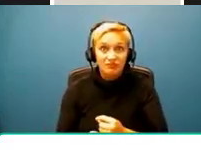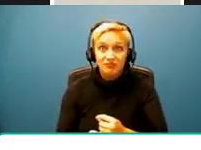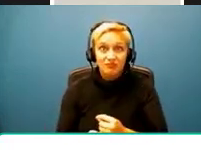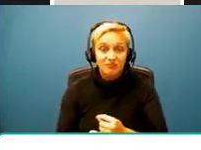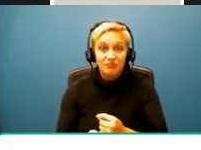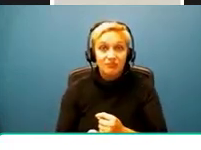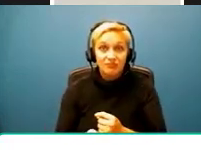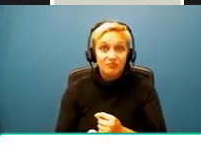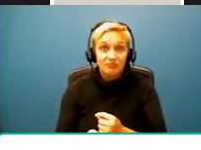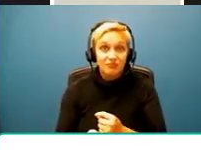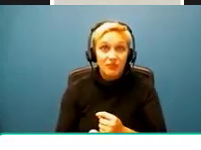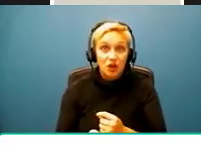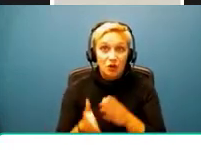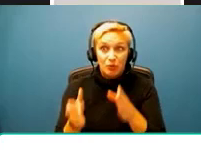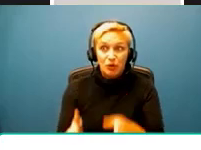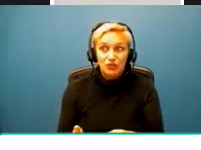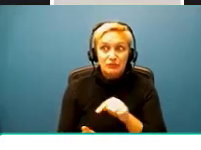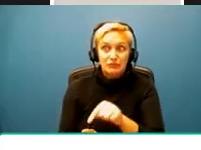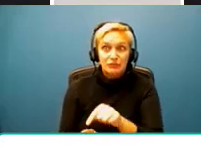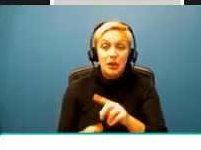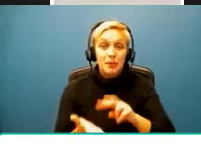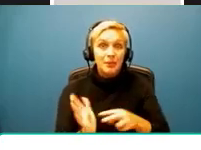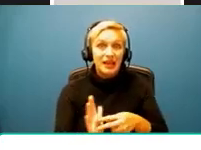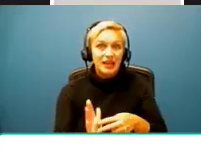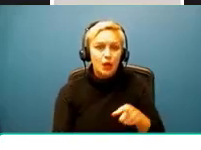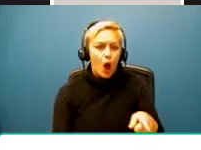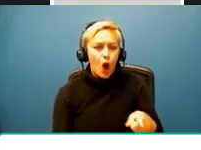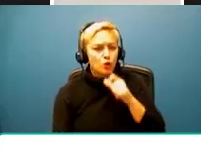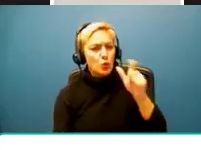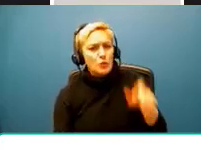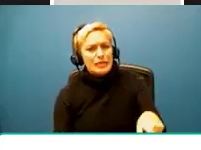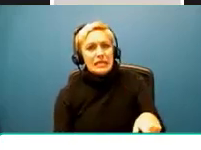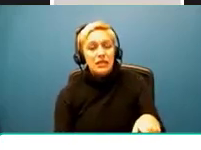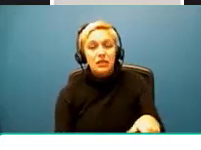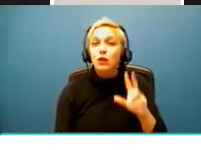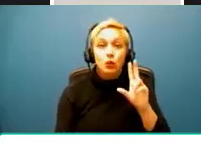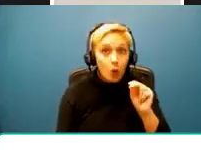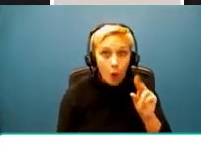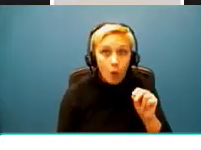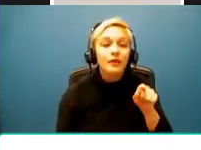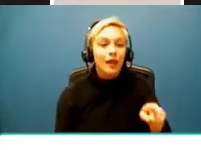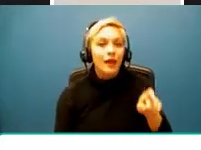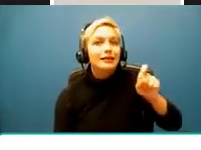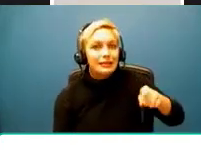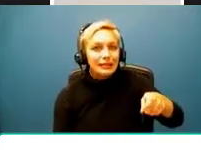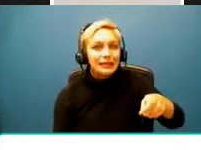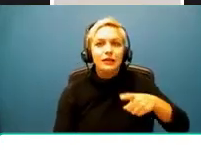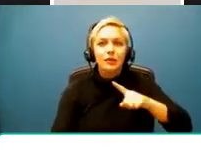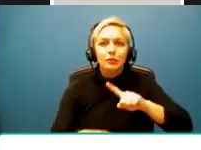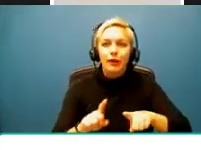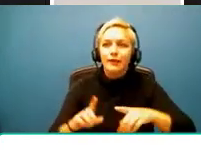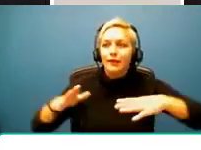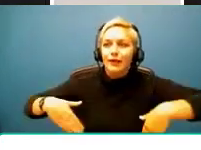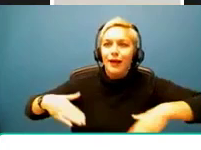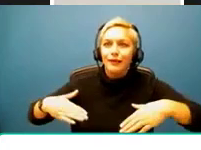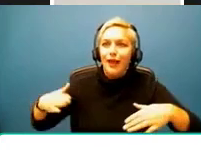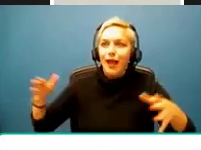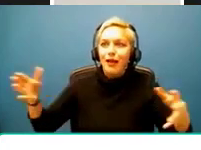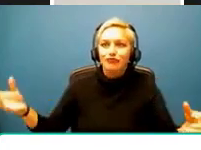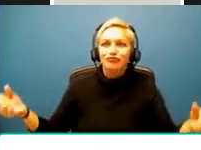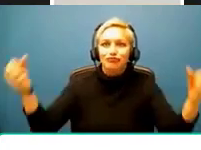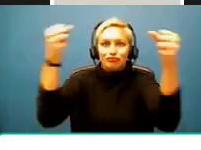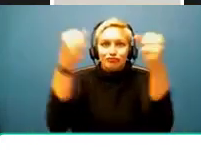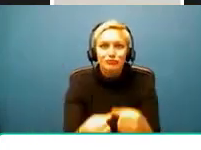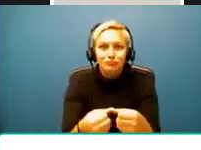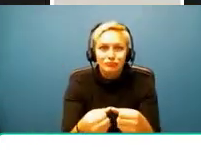a need. Doesn't mean that you haven't recognized that need, just like you've recognized the need that the student needs to be sectioned while